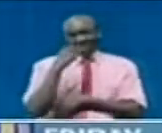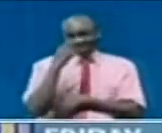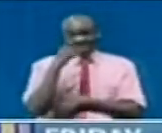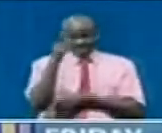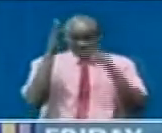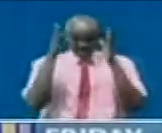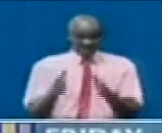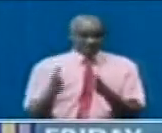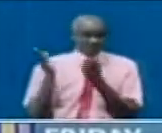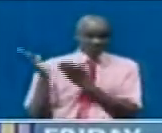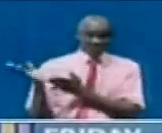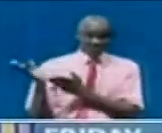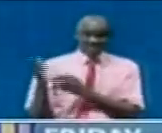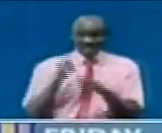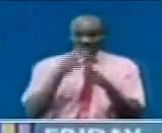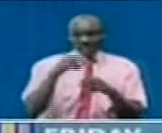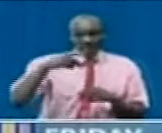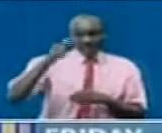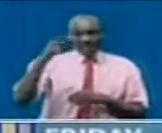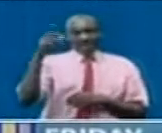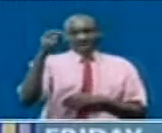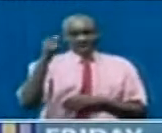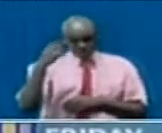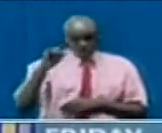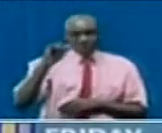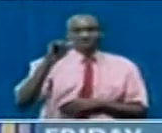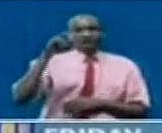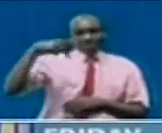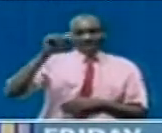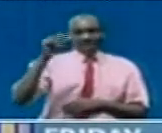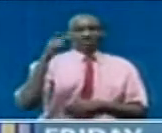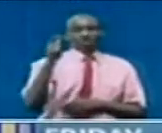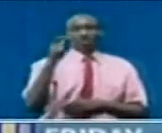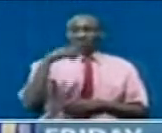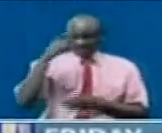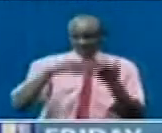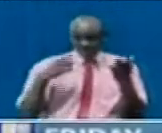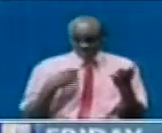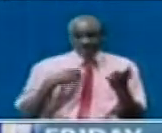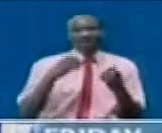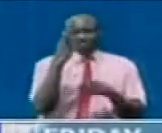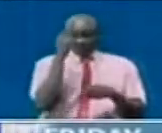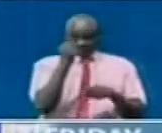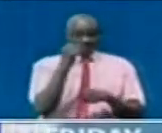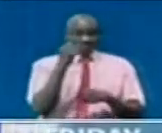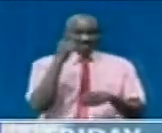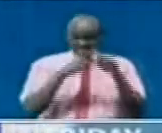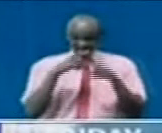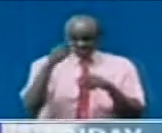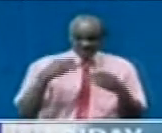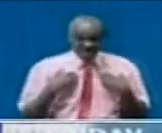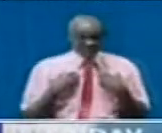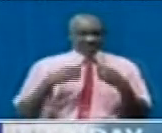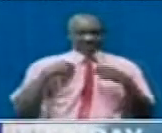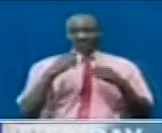This guy, his name, I had to write it down. Pankaj Parak. He just turned 45 years old, and as you can see, he's really blinged out.